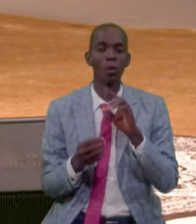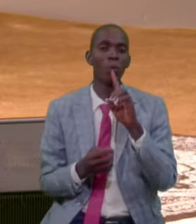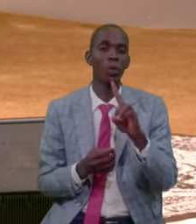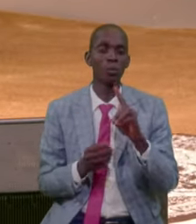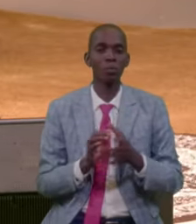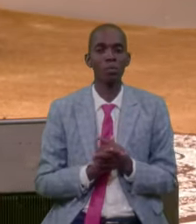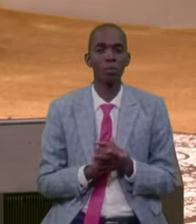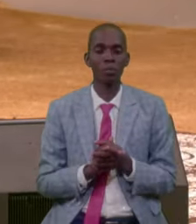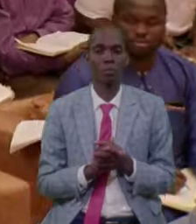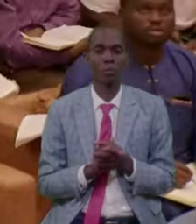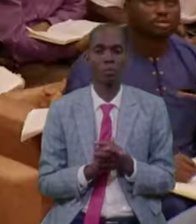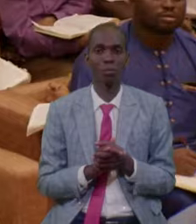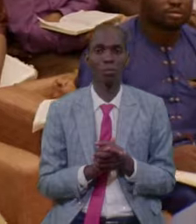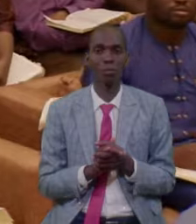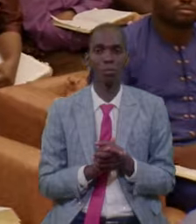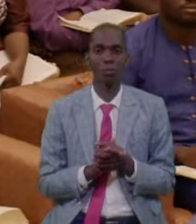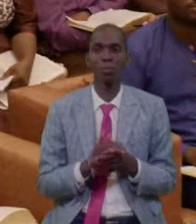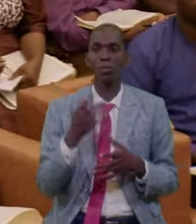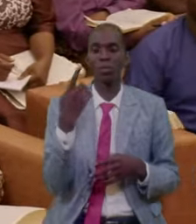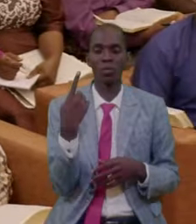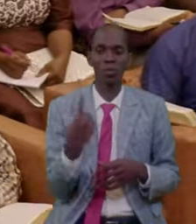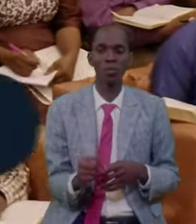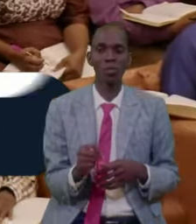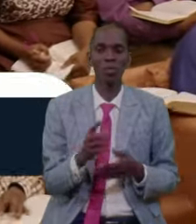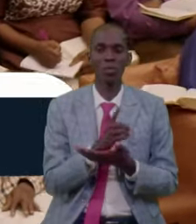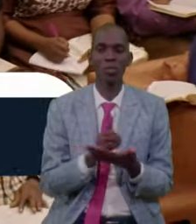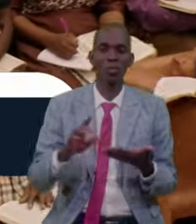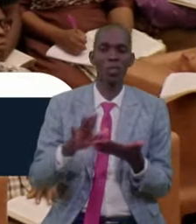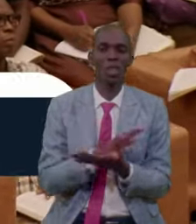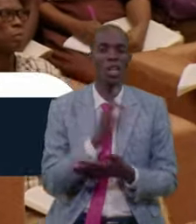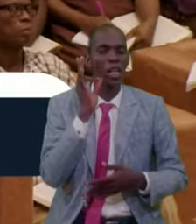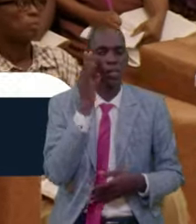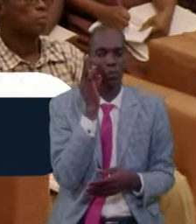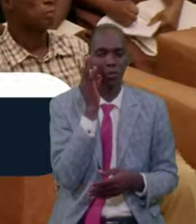Number one, we're looking at the supernatural fruit,